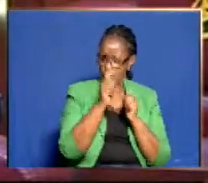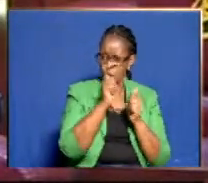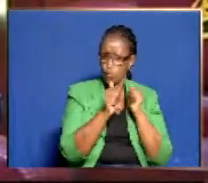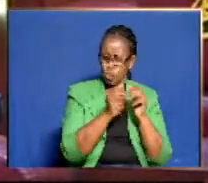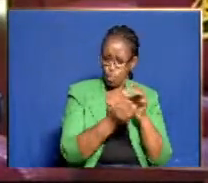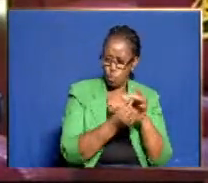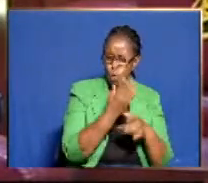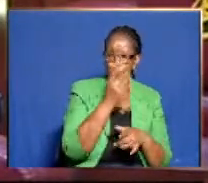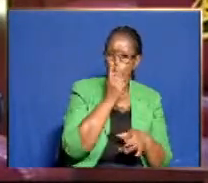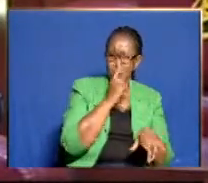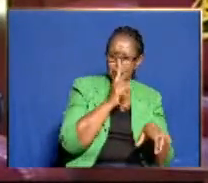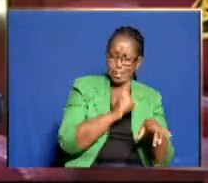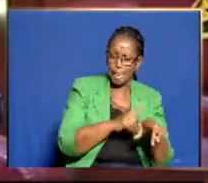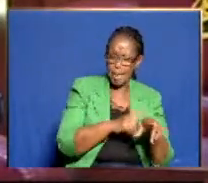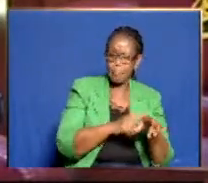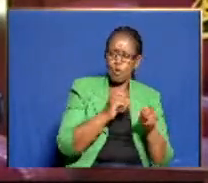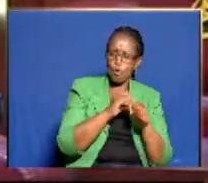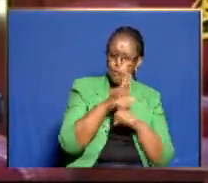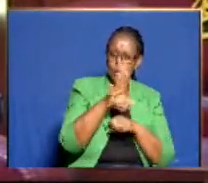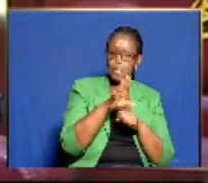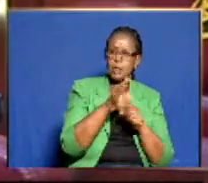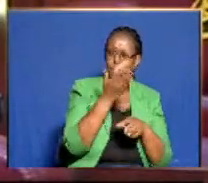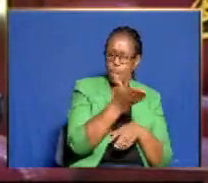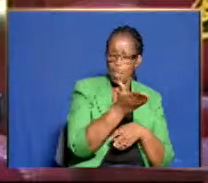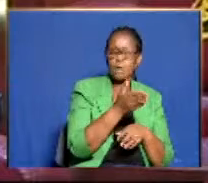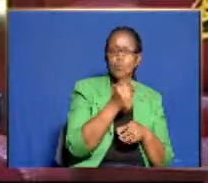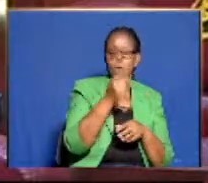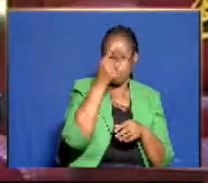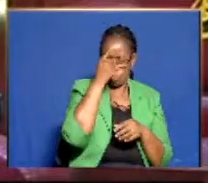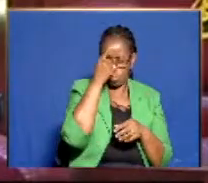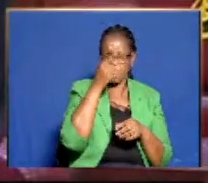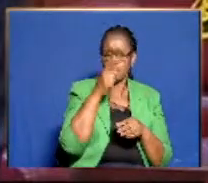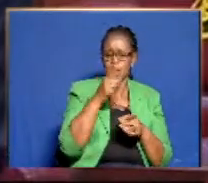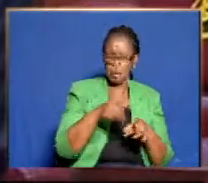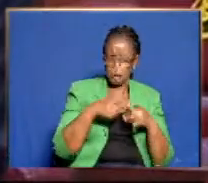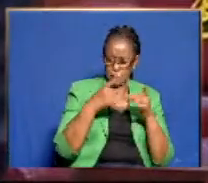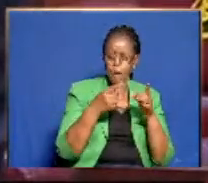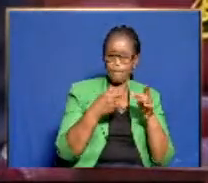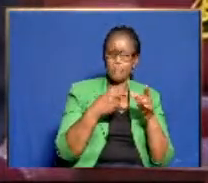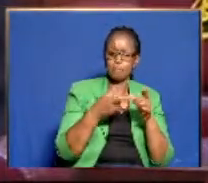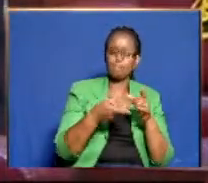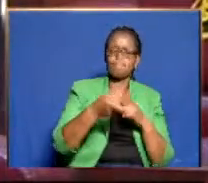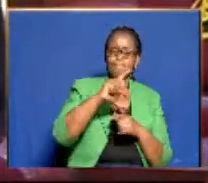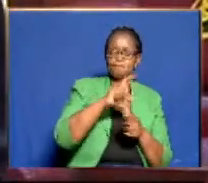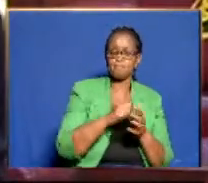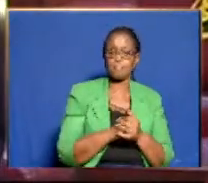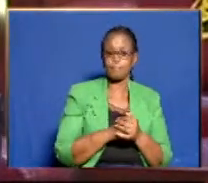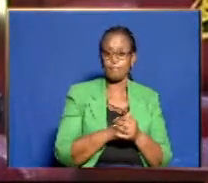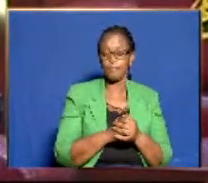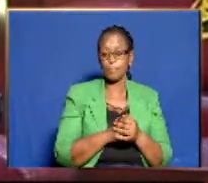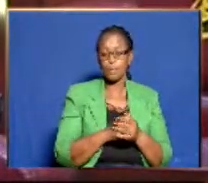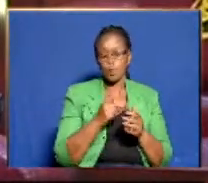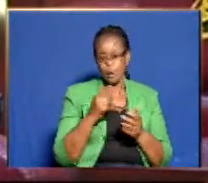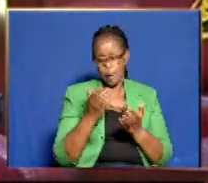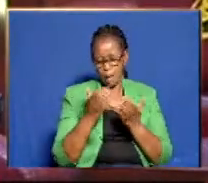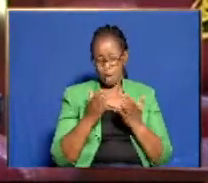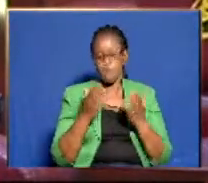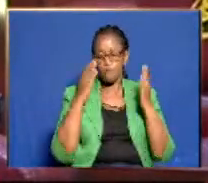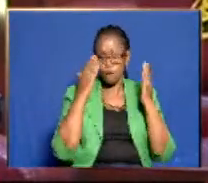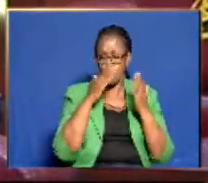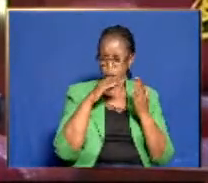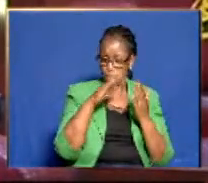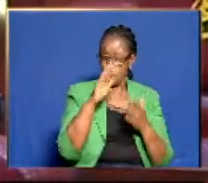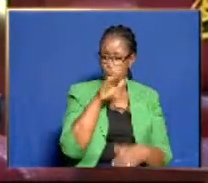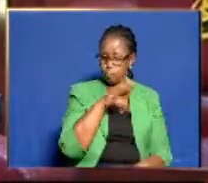that very tough moment, we thought that they should deserve that. Agriculture is a sector that really needs to be looked into. Like I